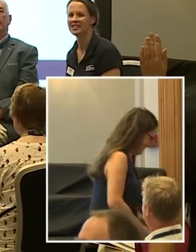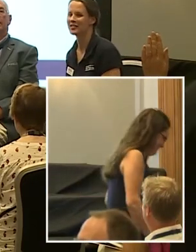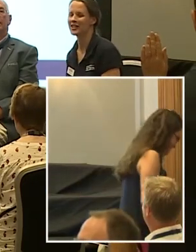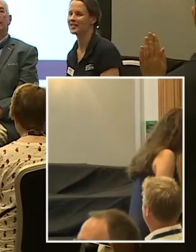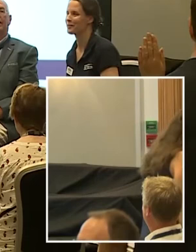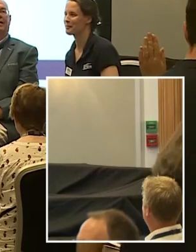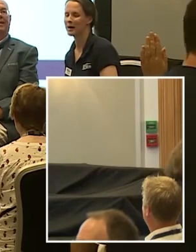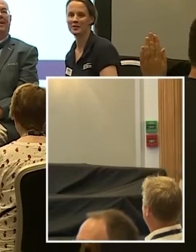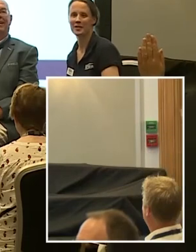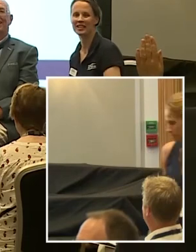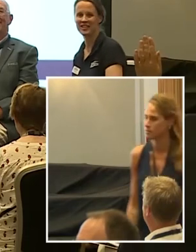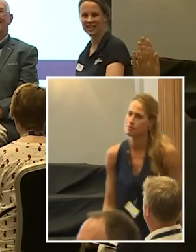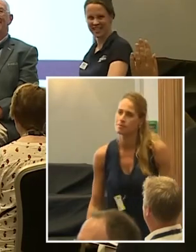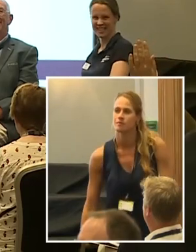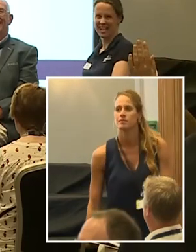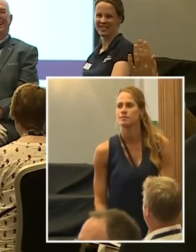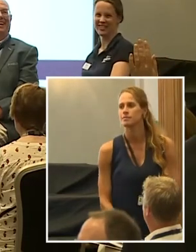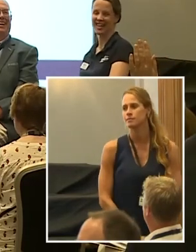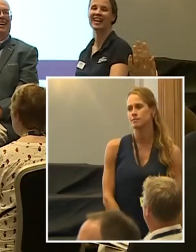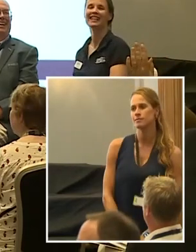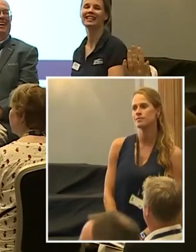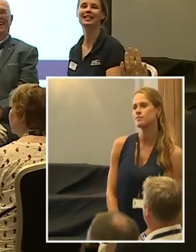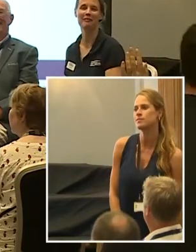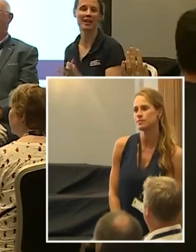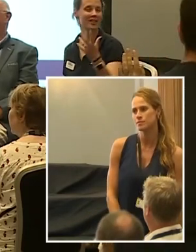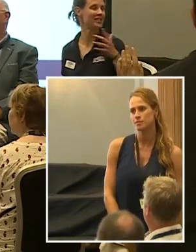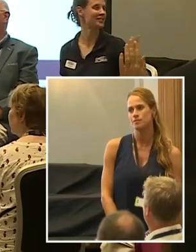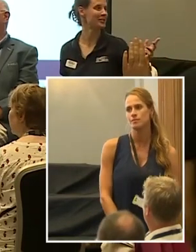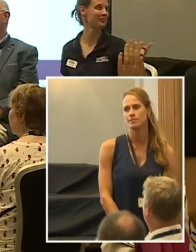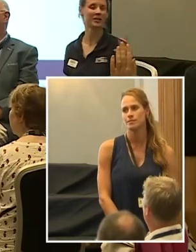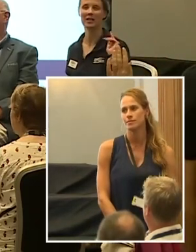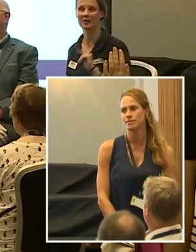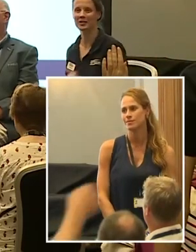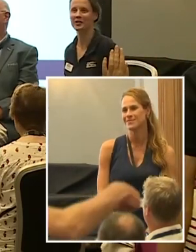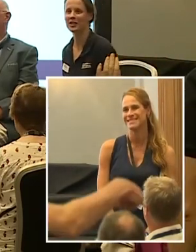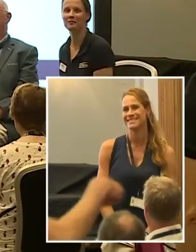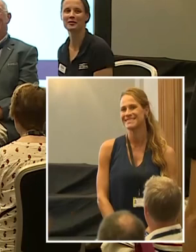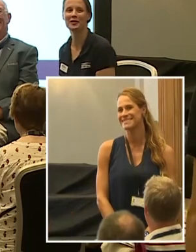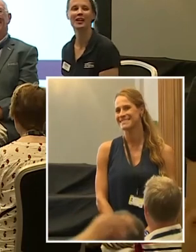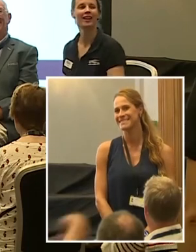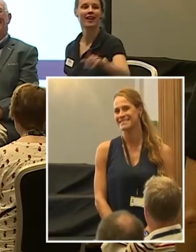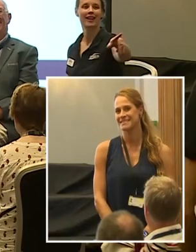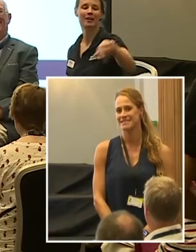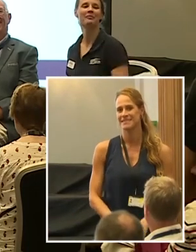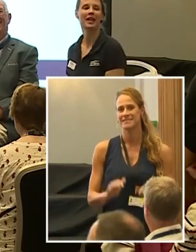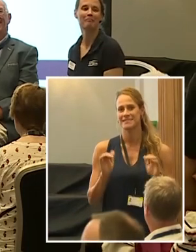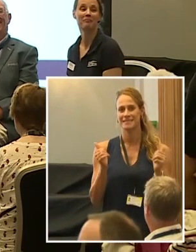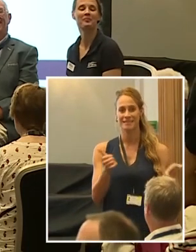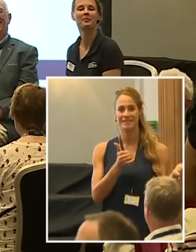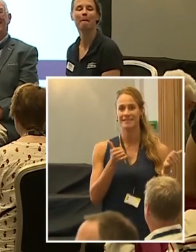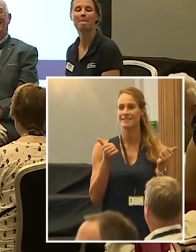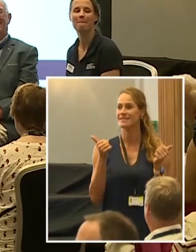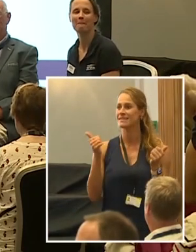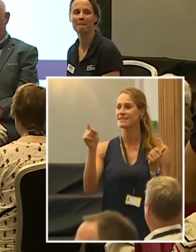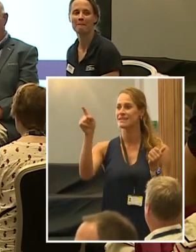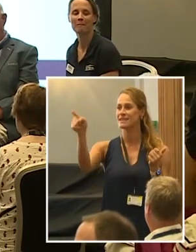Sorry, I didn't quite understand what Matt was trying to say to me there. Clearly, Matt and I need to do some sign language training before.